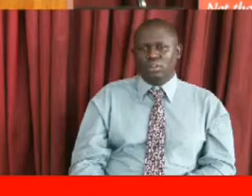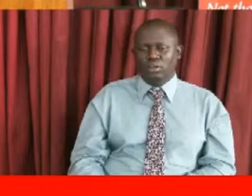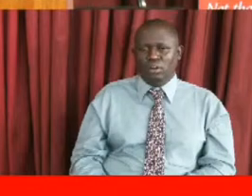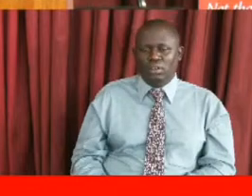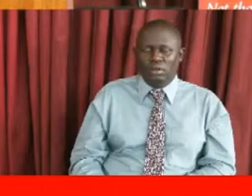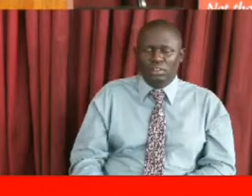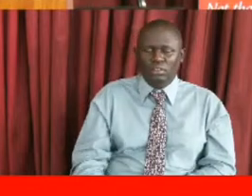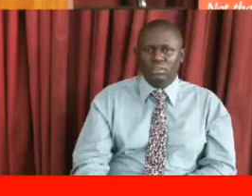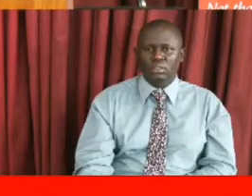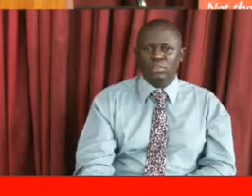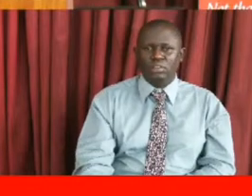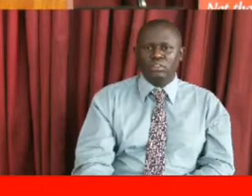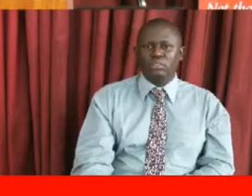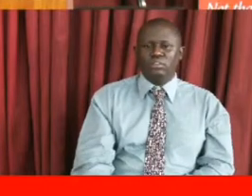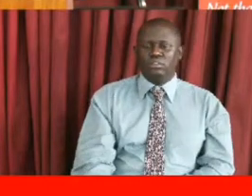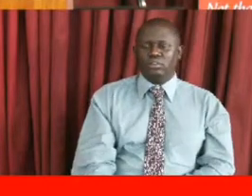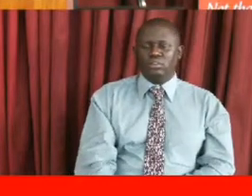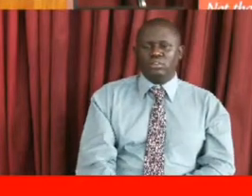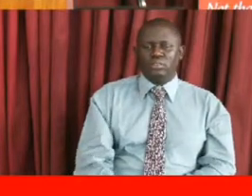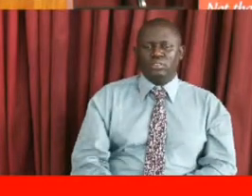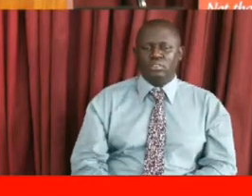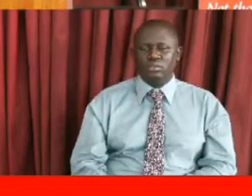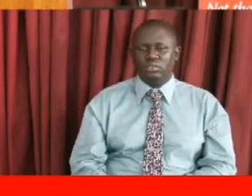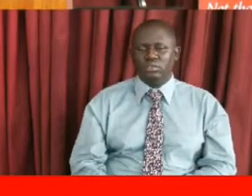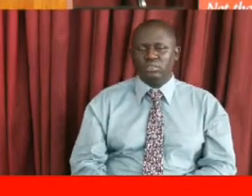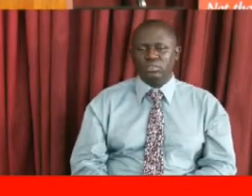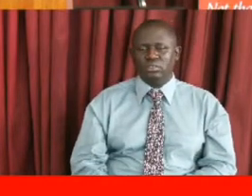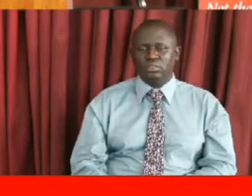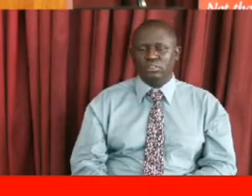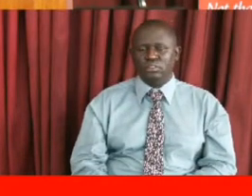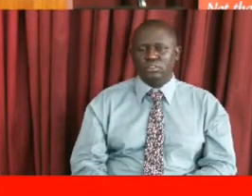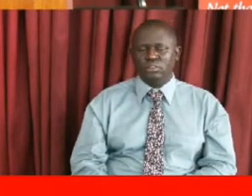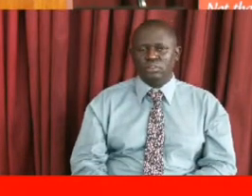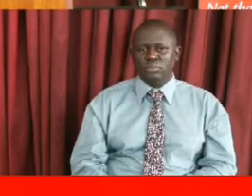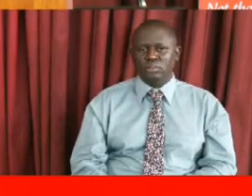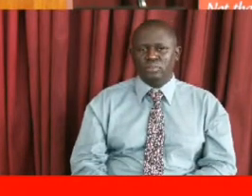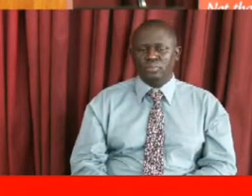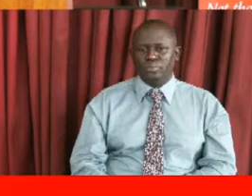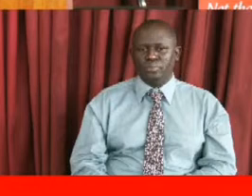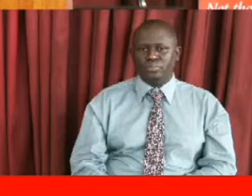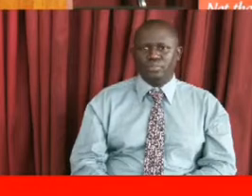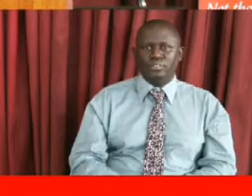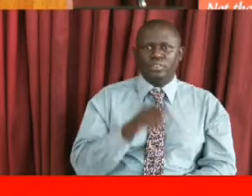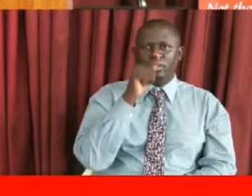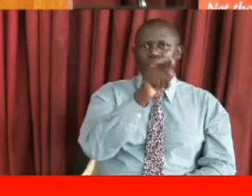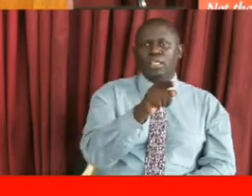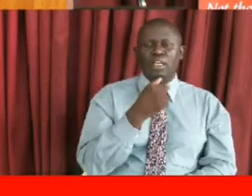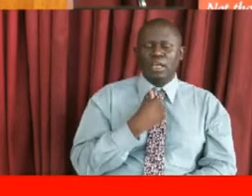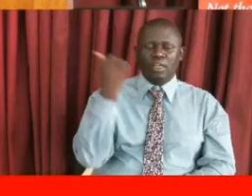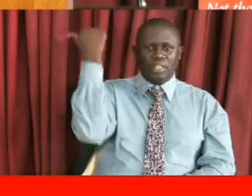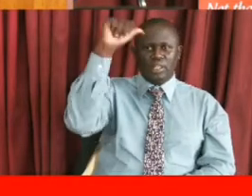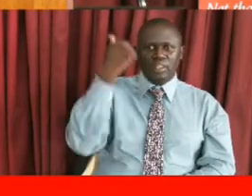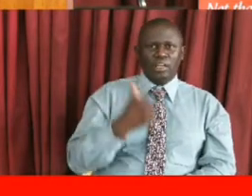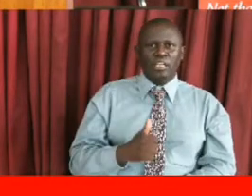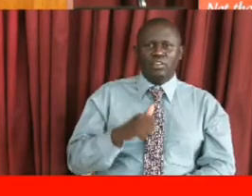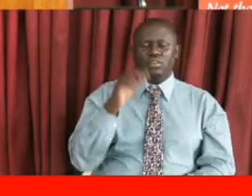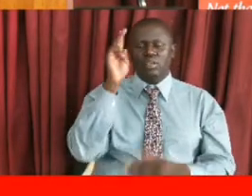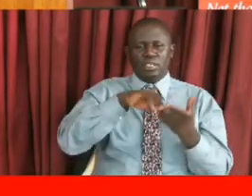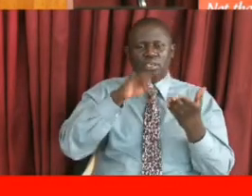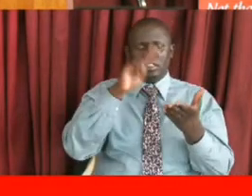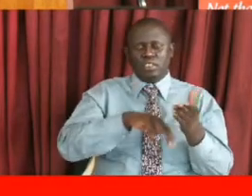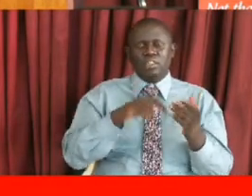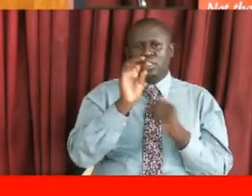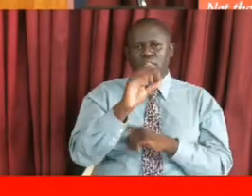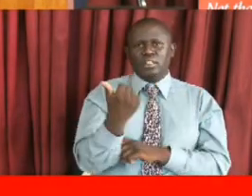brother but he had not read another message that says that God's word calls for total